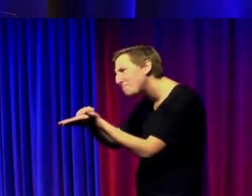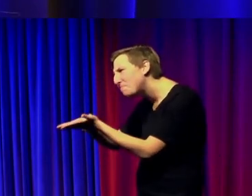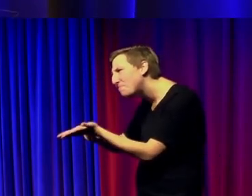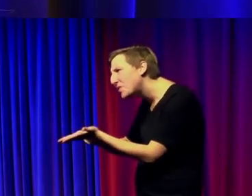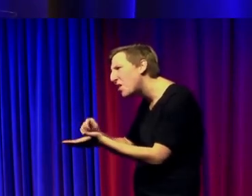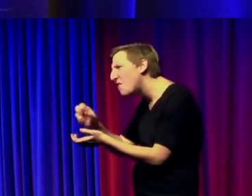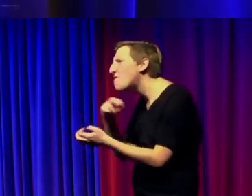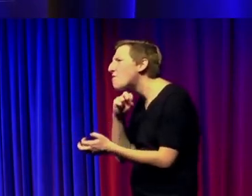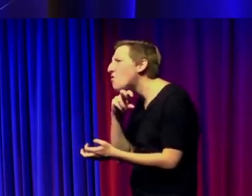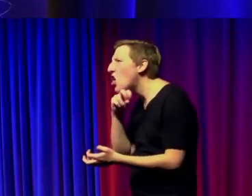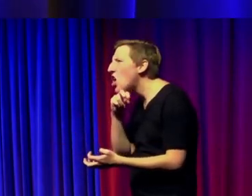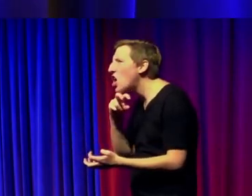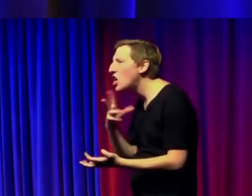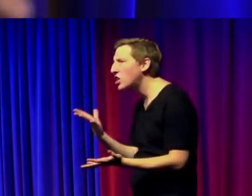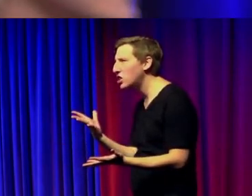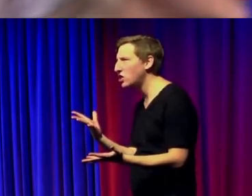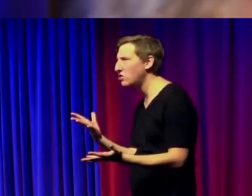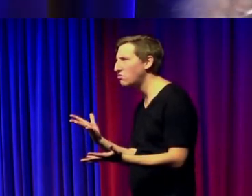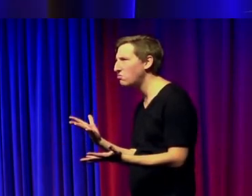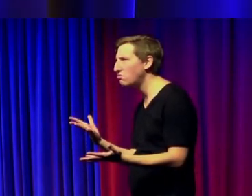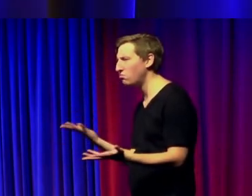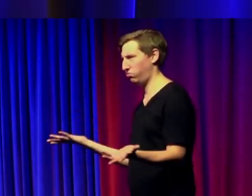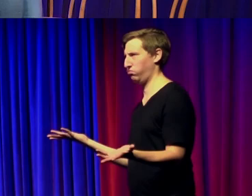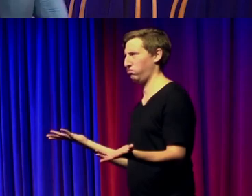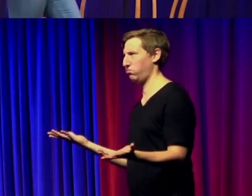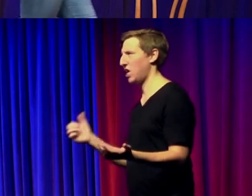man-made matter inside our children. I